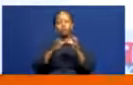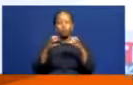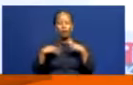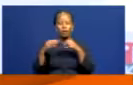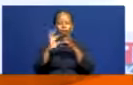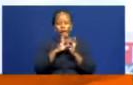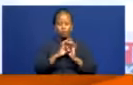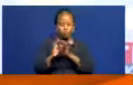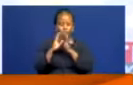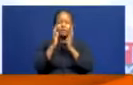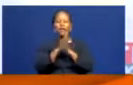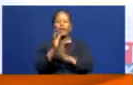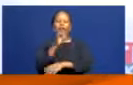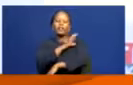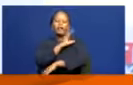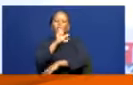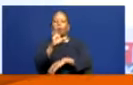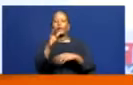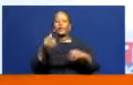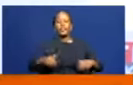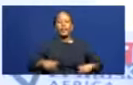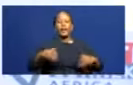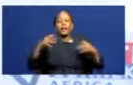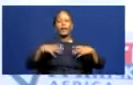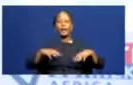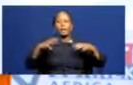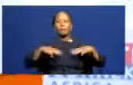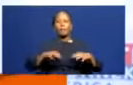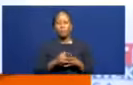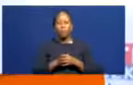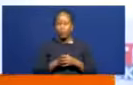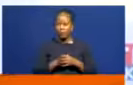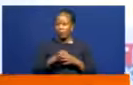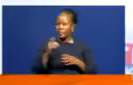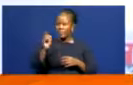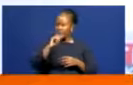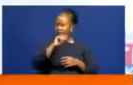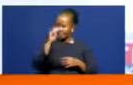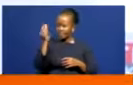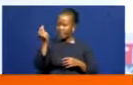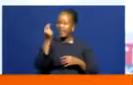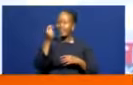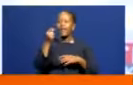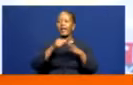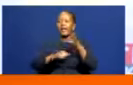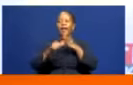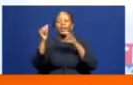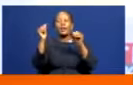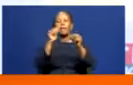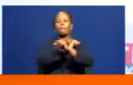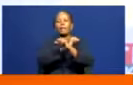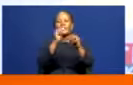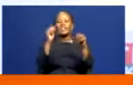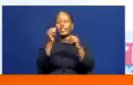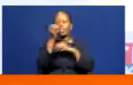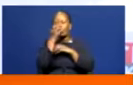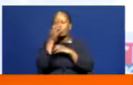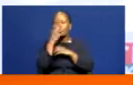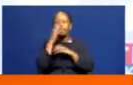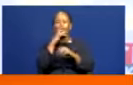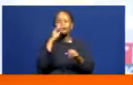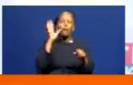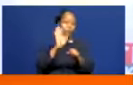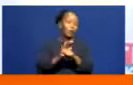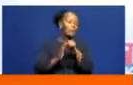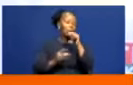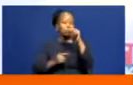empowering young minds. Kenya, under President William Ruto, pledges to carry forward the